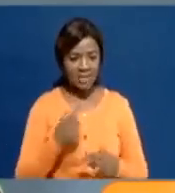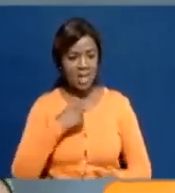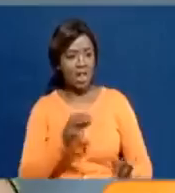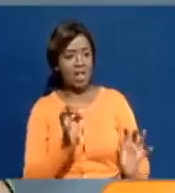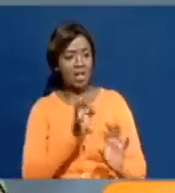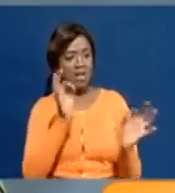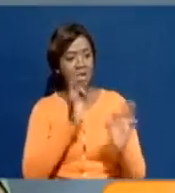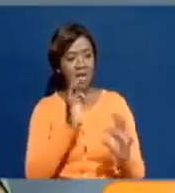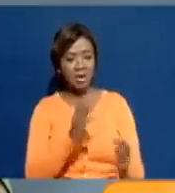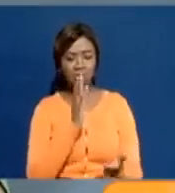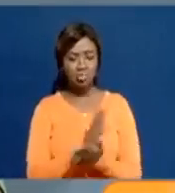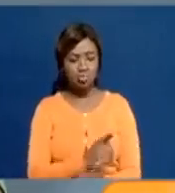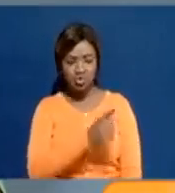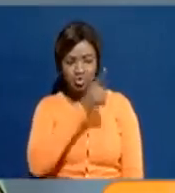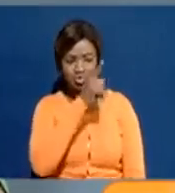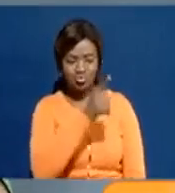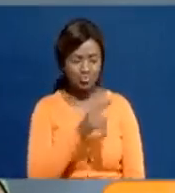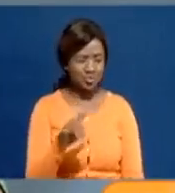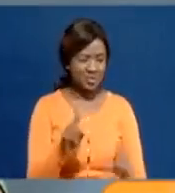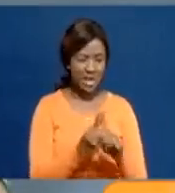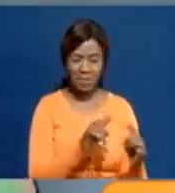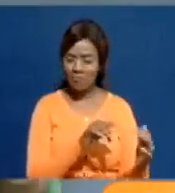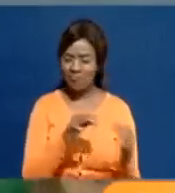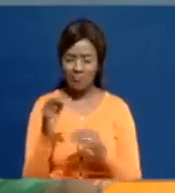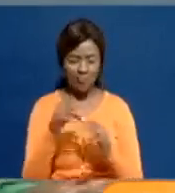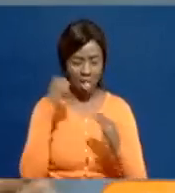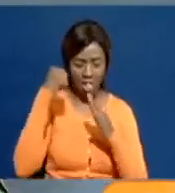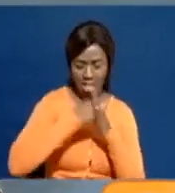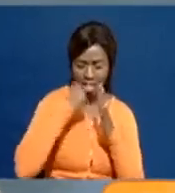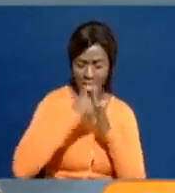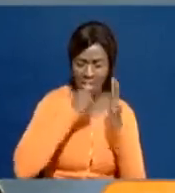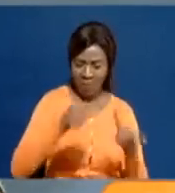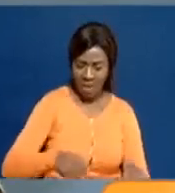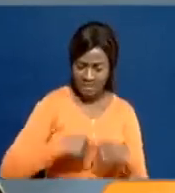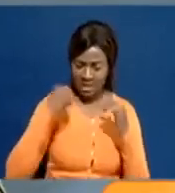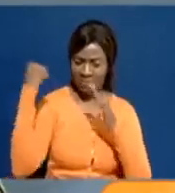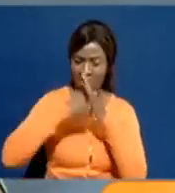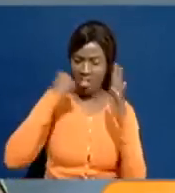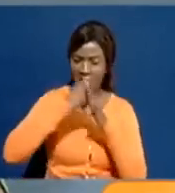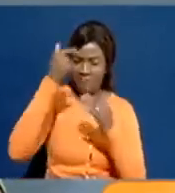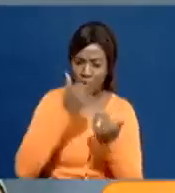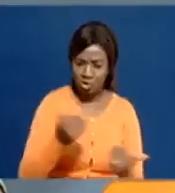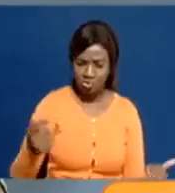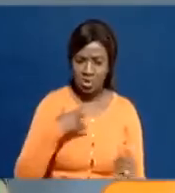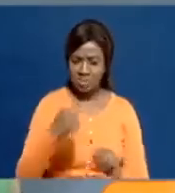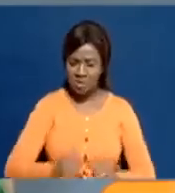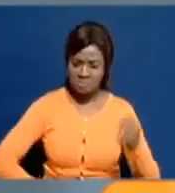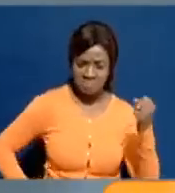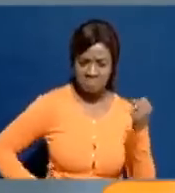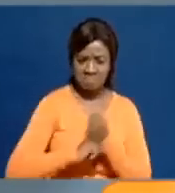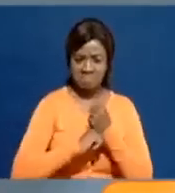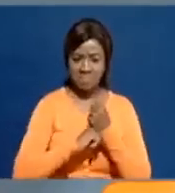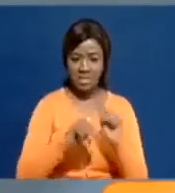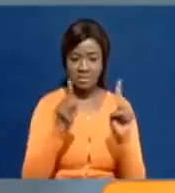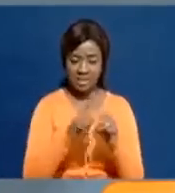goodness, you are in the battle of your life. You fought for yourself, you fought for your children, you're still standing, I affirm you. And that is what I